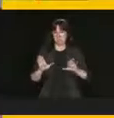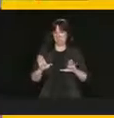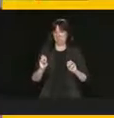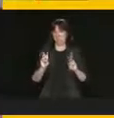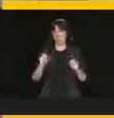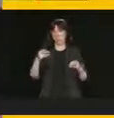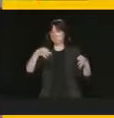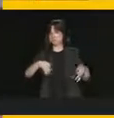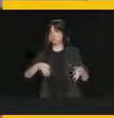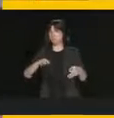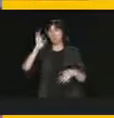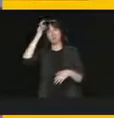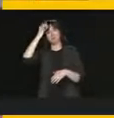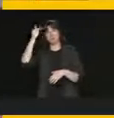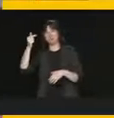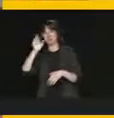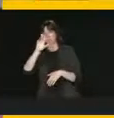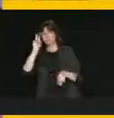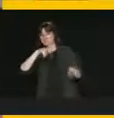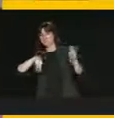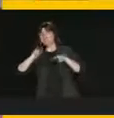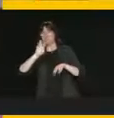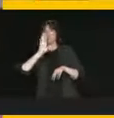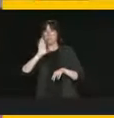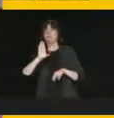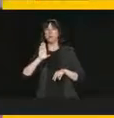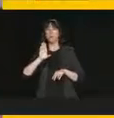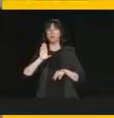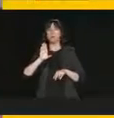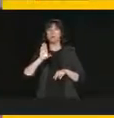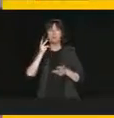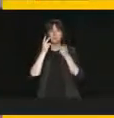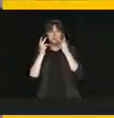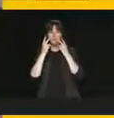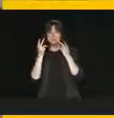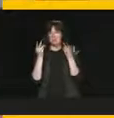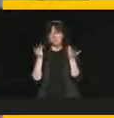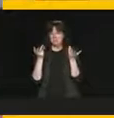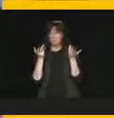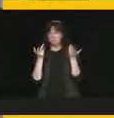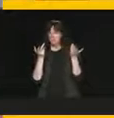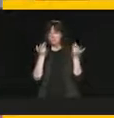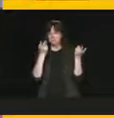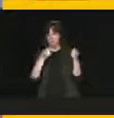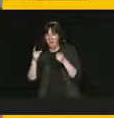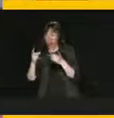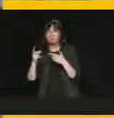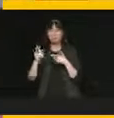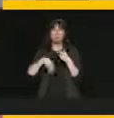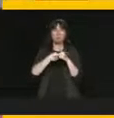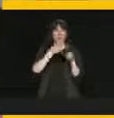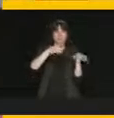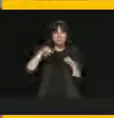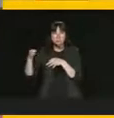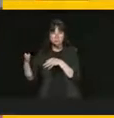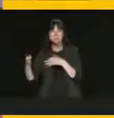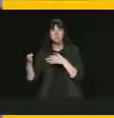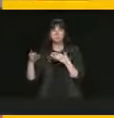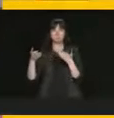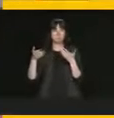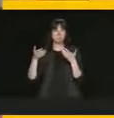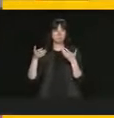federal government will also review the situation and will consider the principles and figure out what kind of decision has